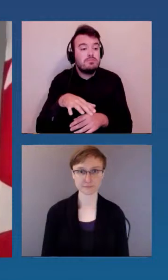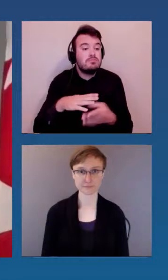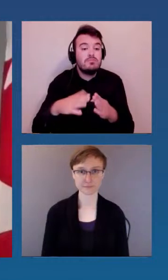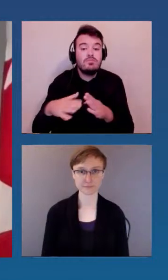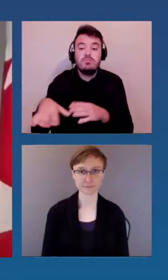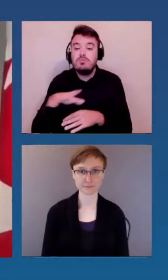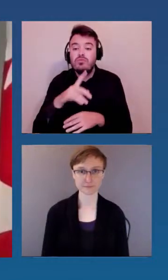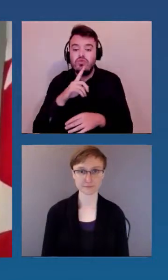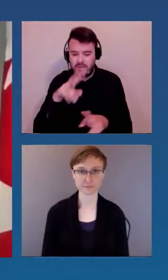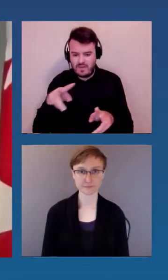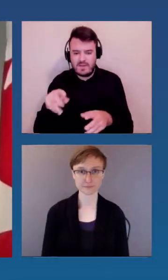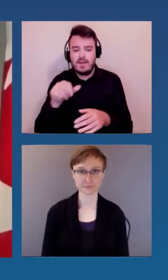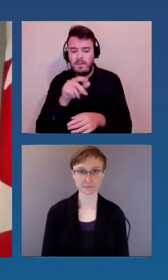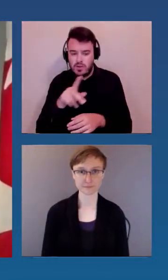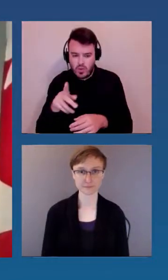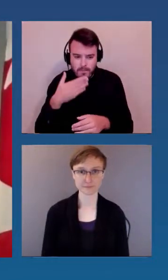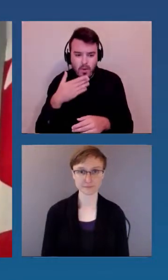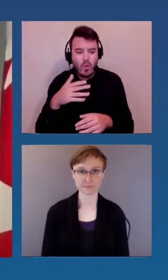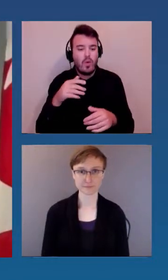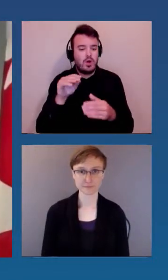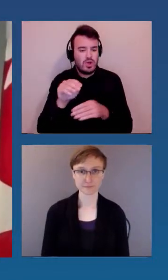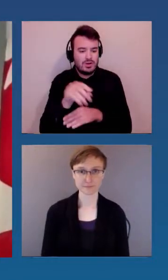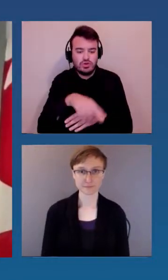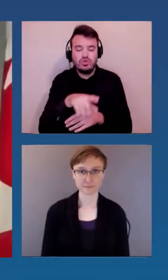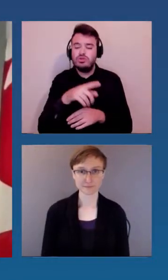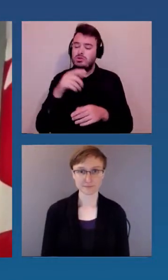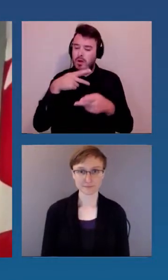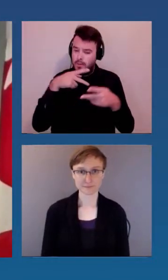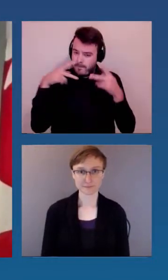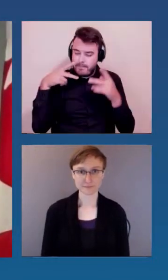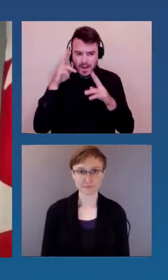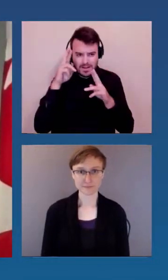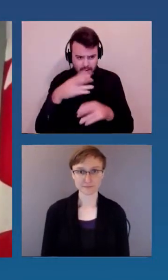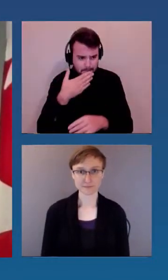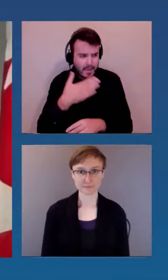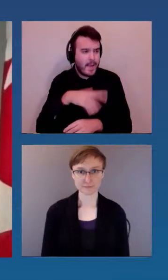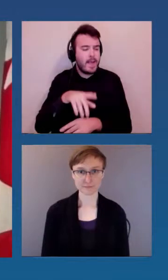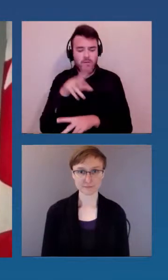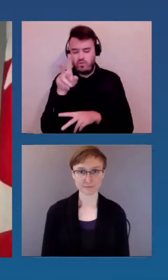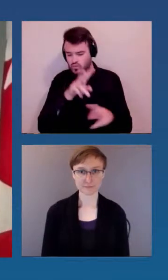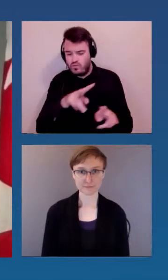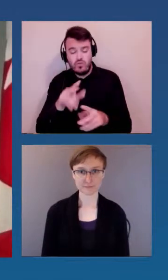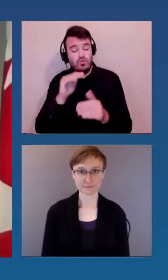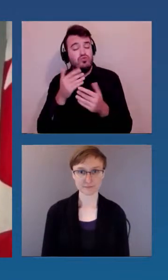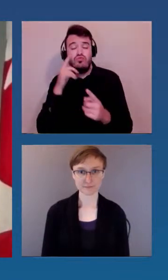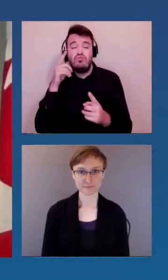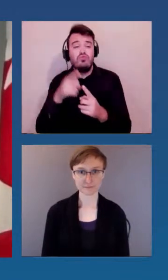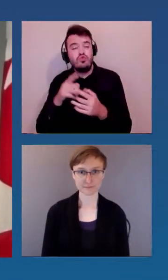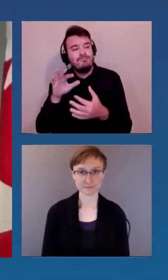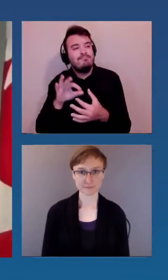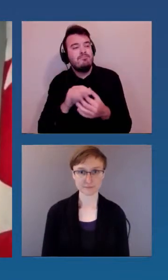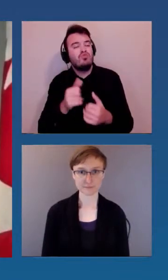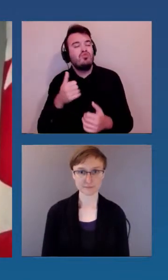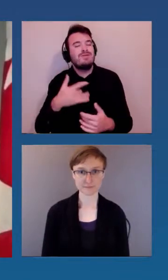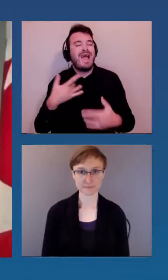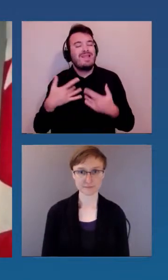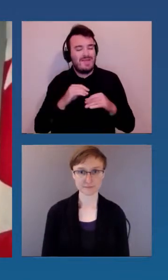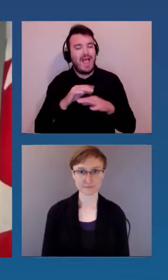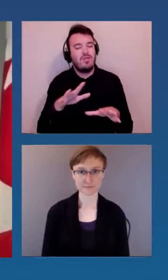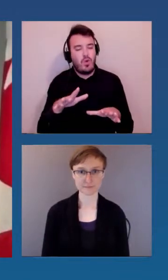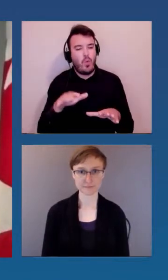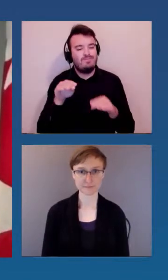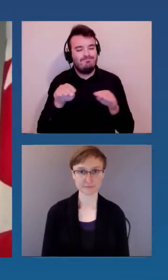will nevertheless be out in the community monitoring for compliance with the provisions of the temporary mask mandatory bylaw, with a focus